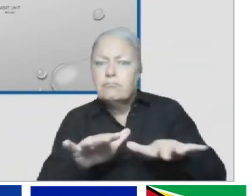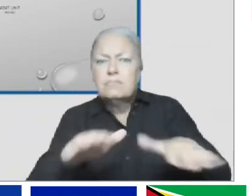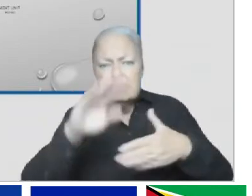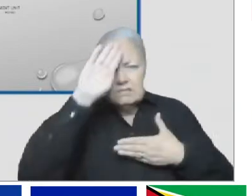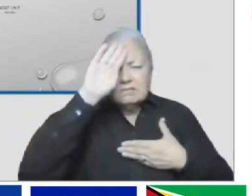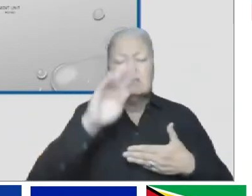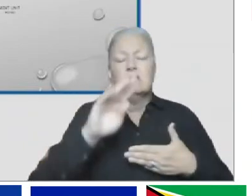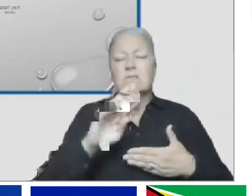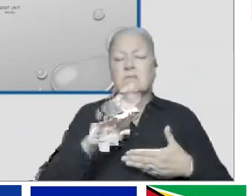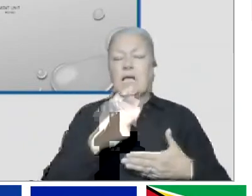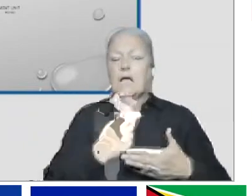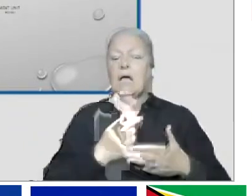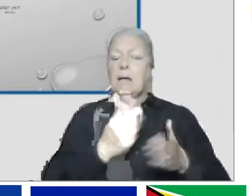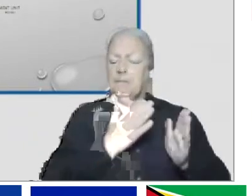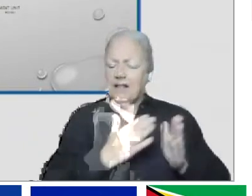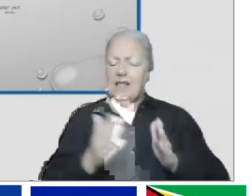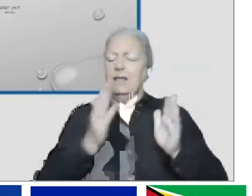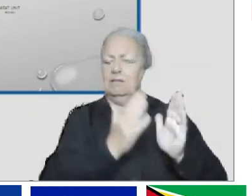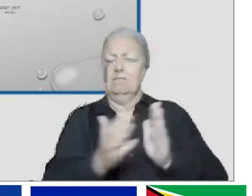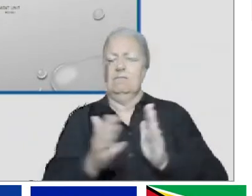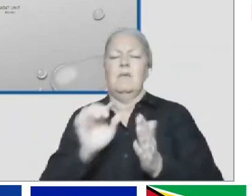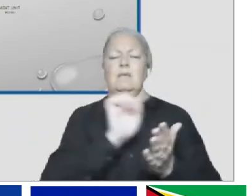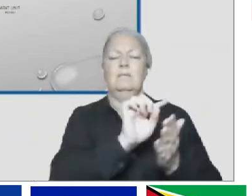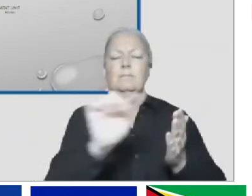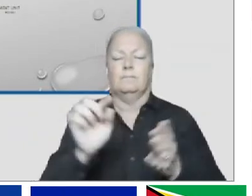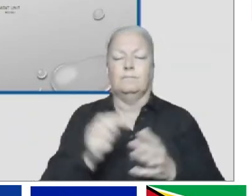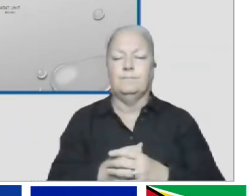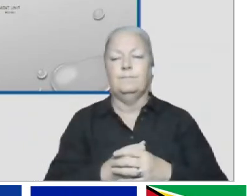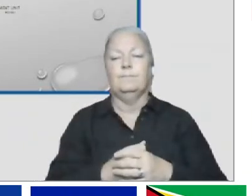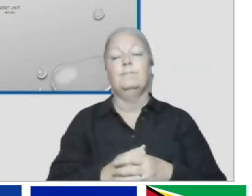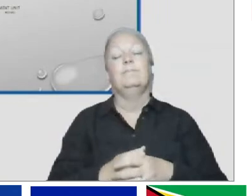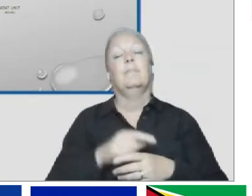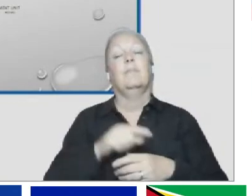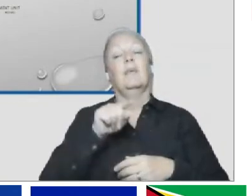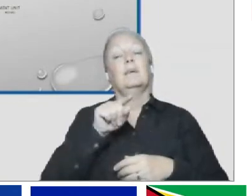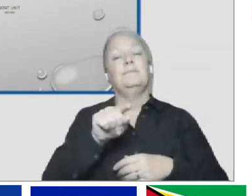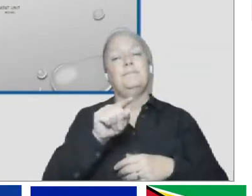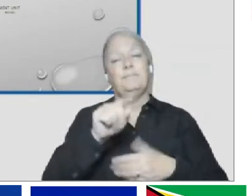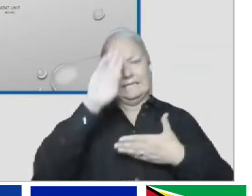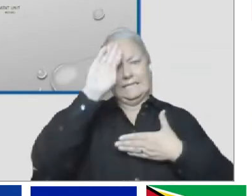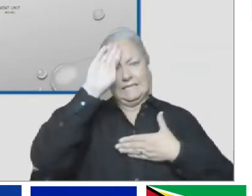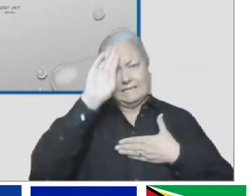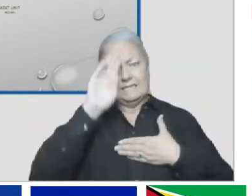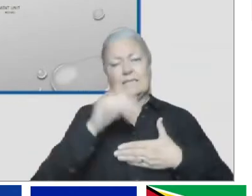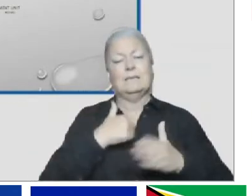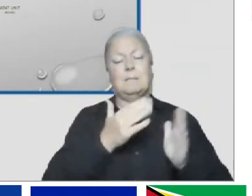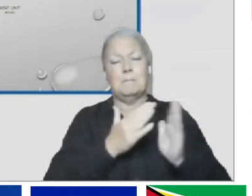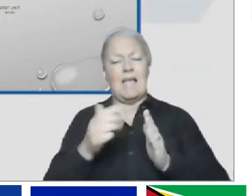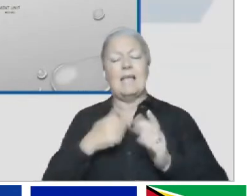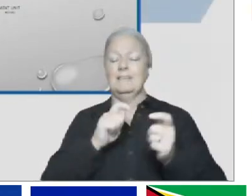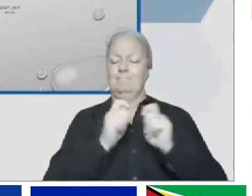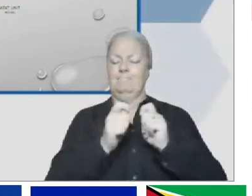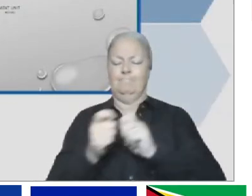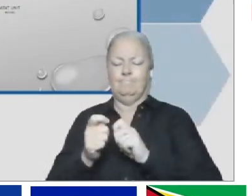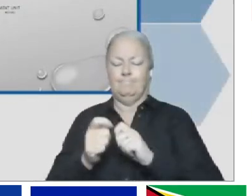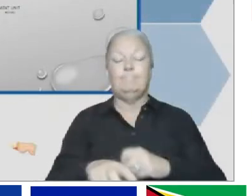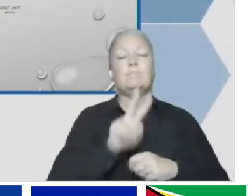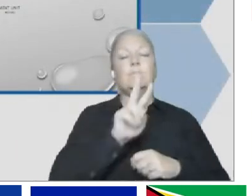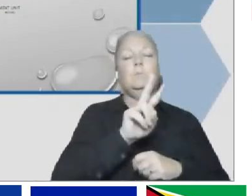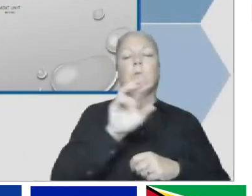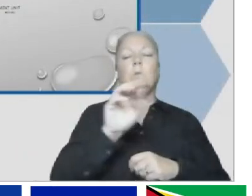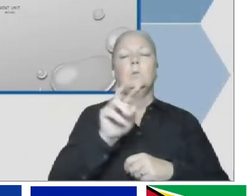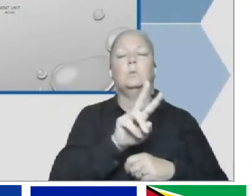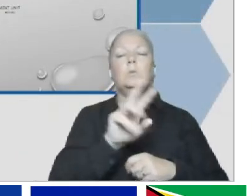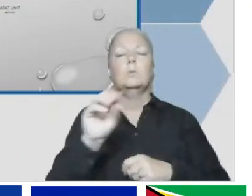The highly infectious disease plan had been revised. In 2020, the Health Security Unit was formally established